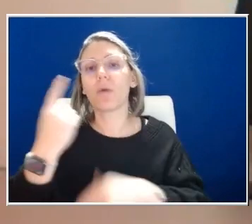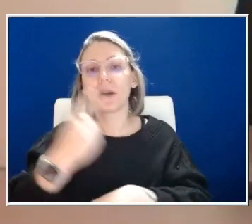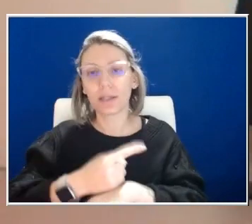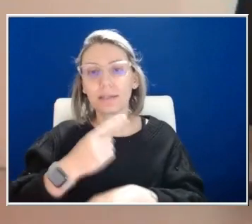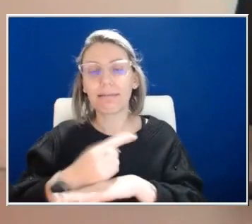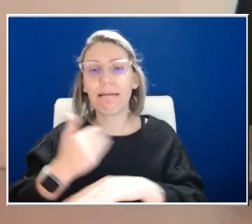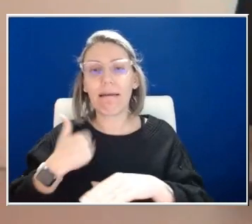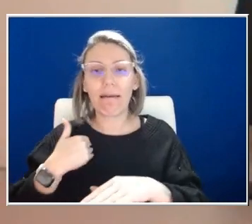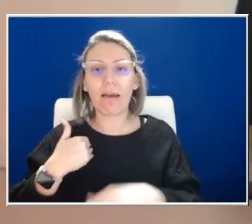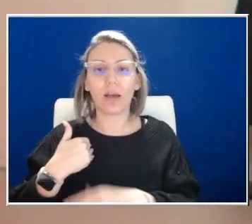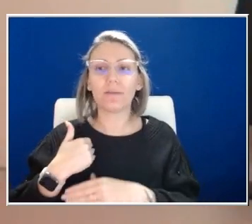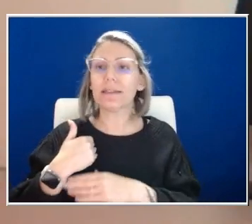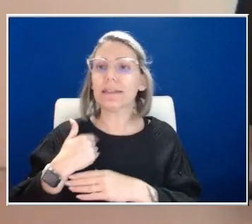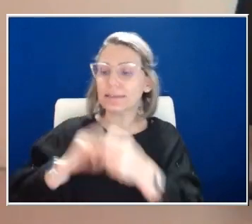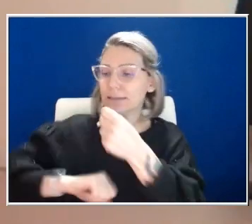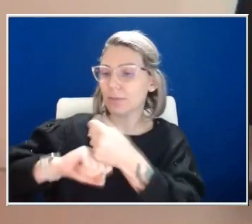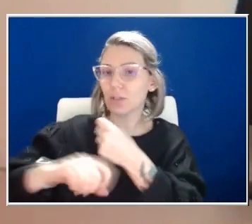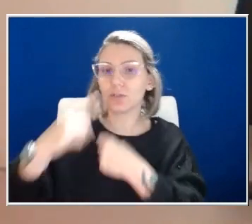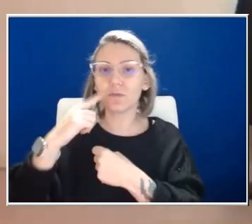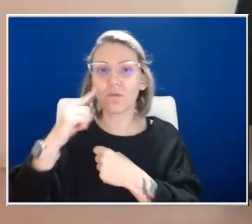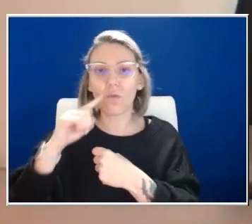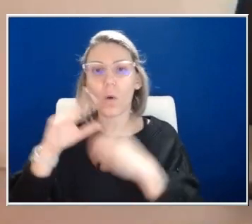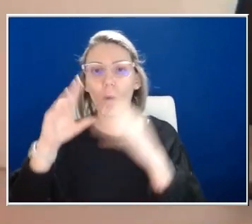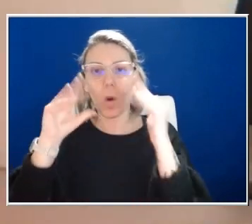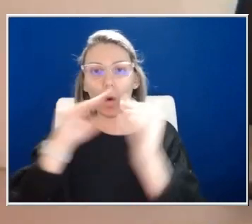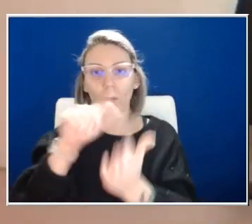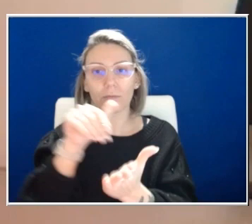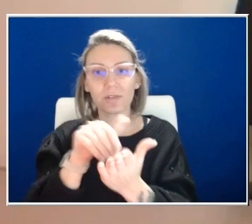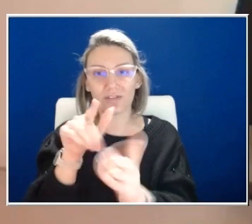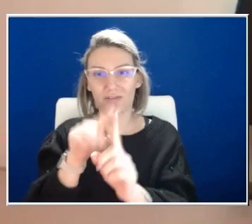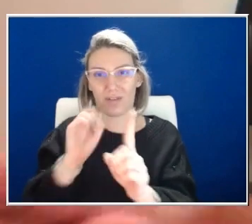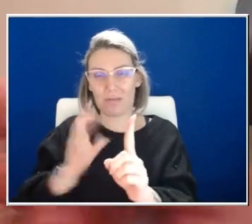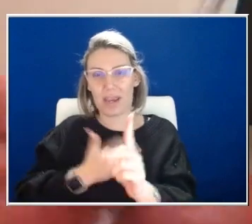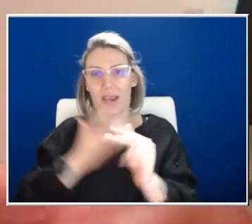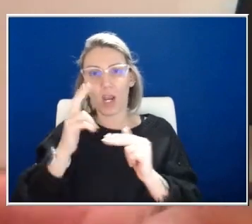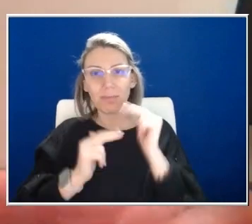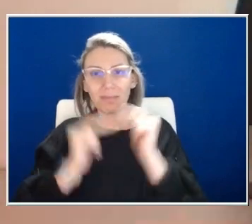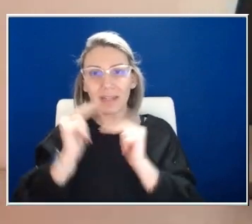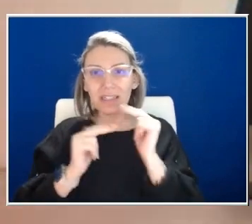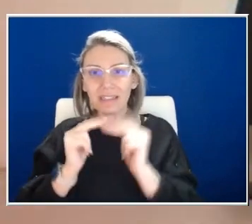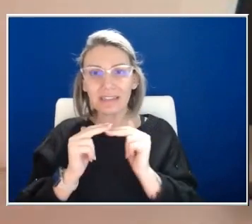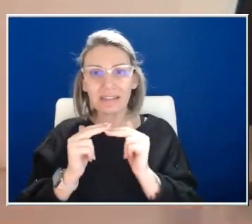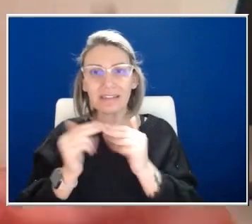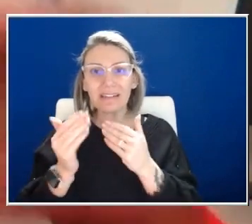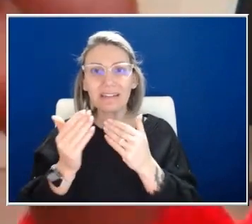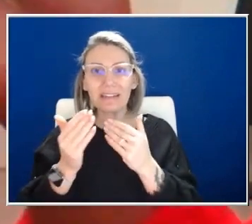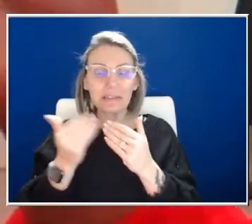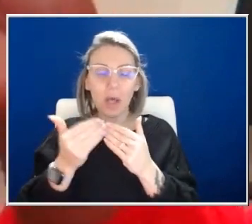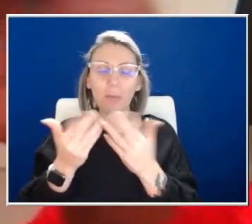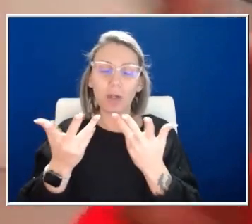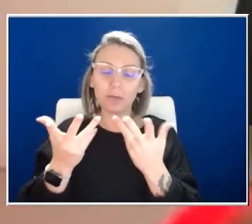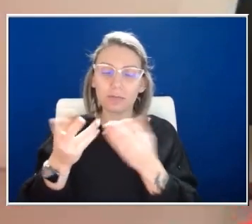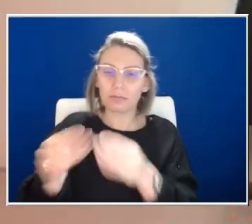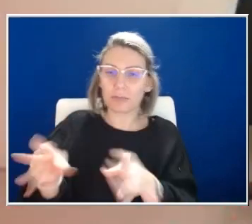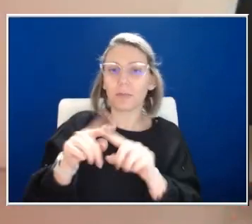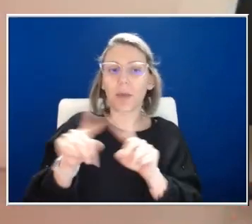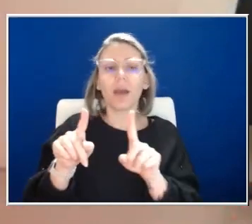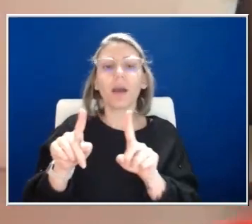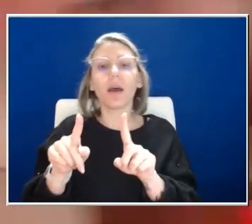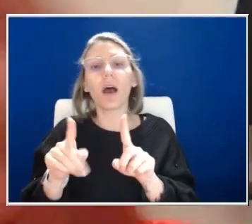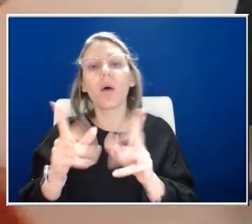for the Hope Center that will be centered out of our building that we have that's almost abandoned. But I want people to be able